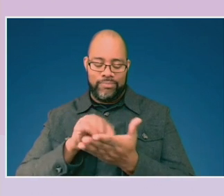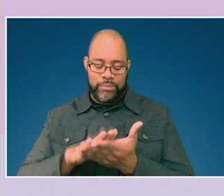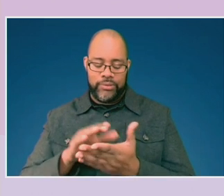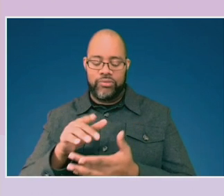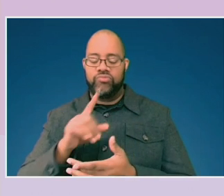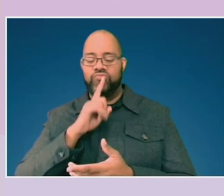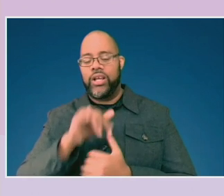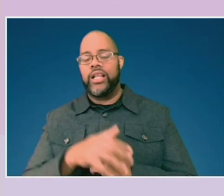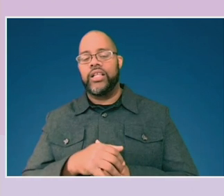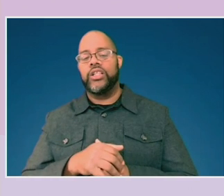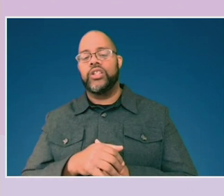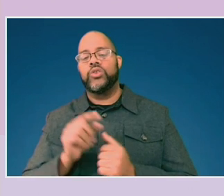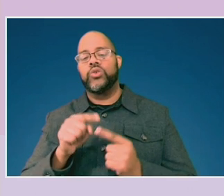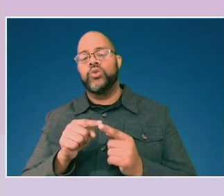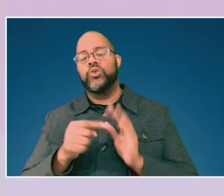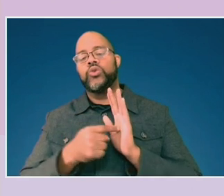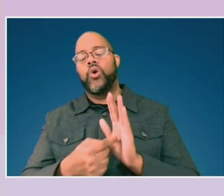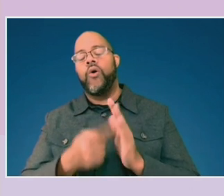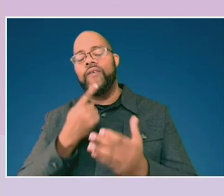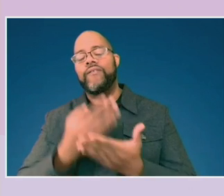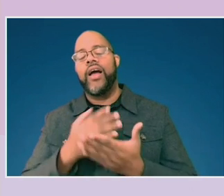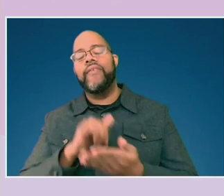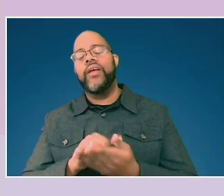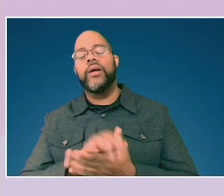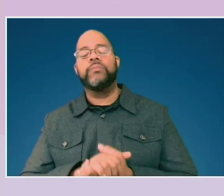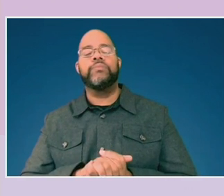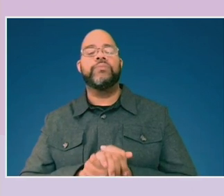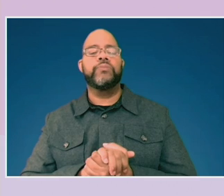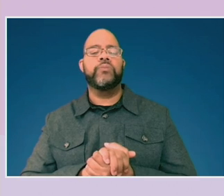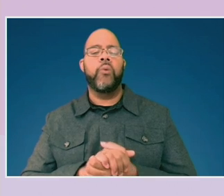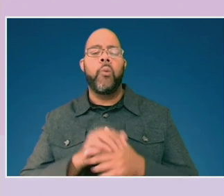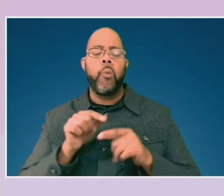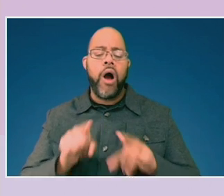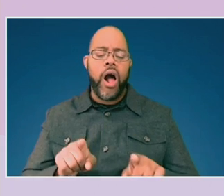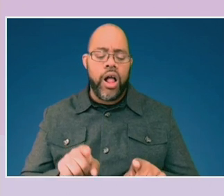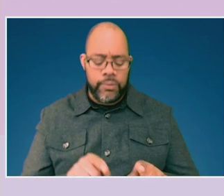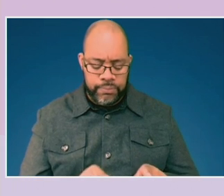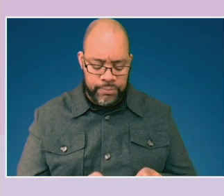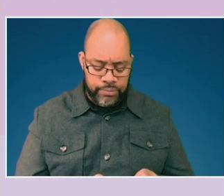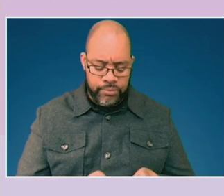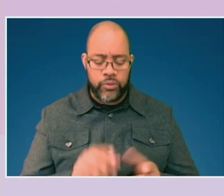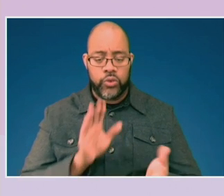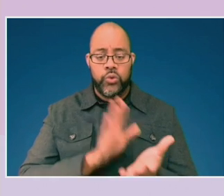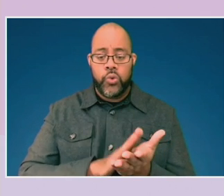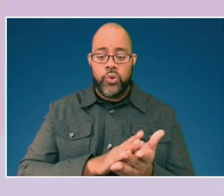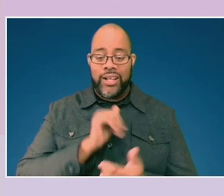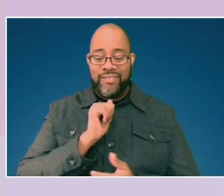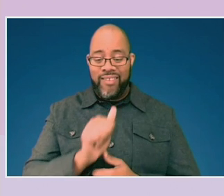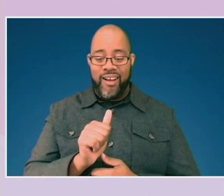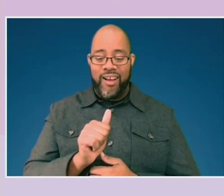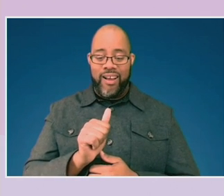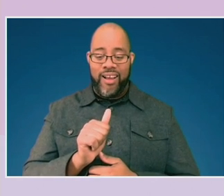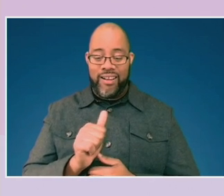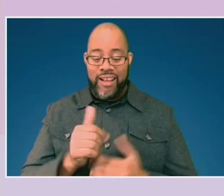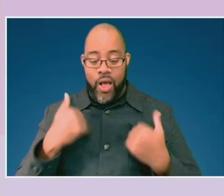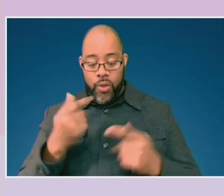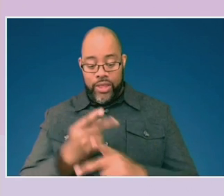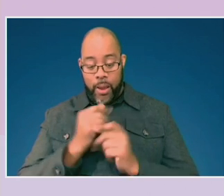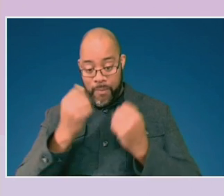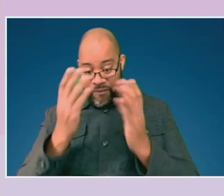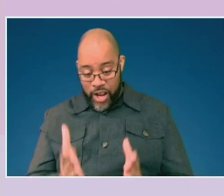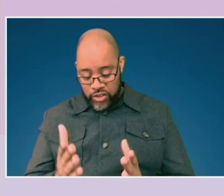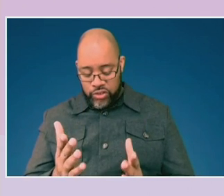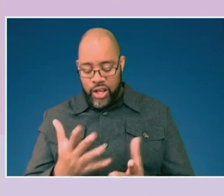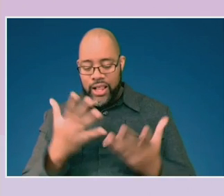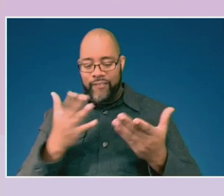to highlight the fact that while schools are not, in fact, healthcare providers, there's a lot of service,